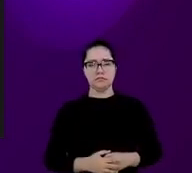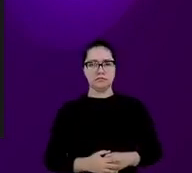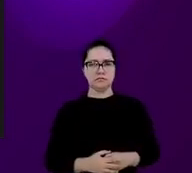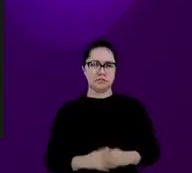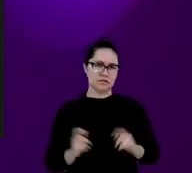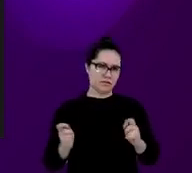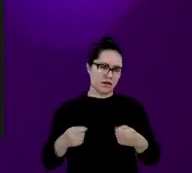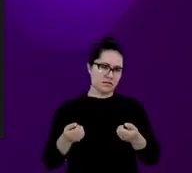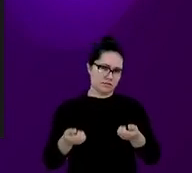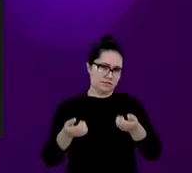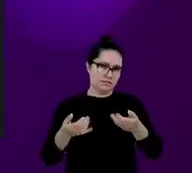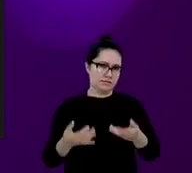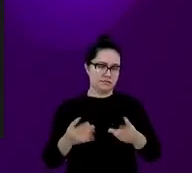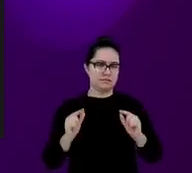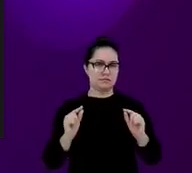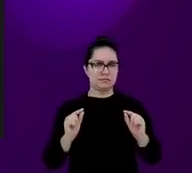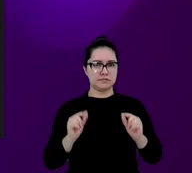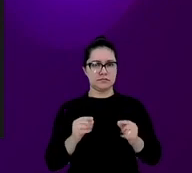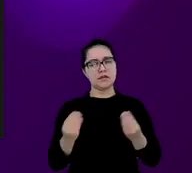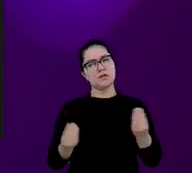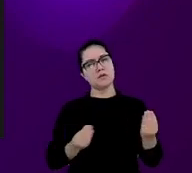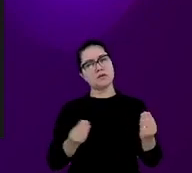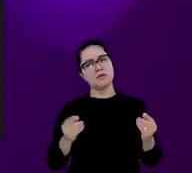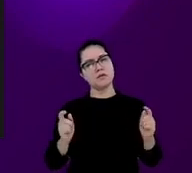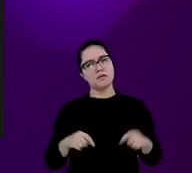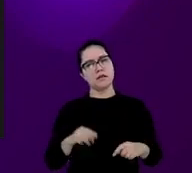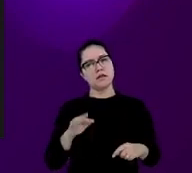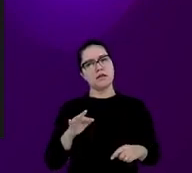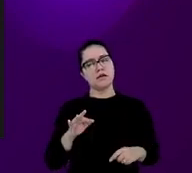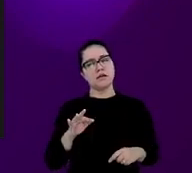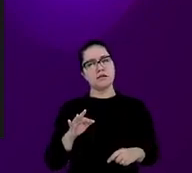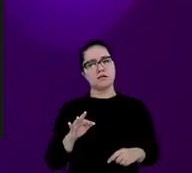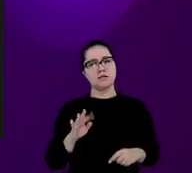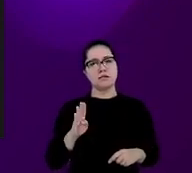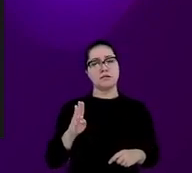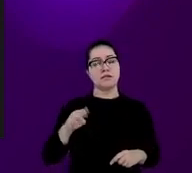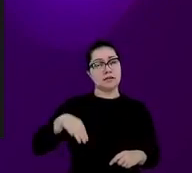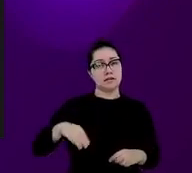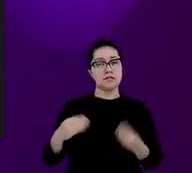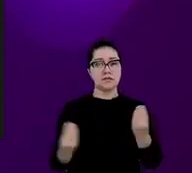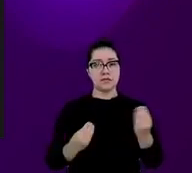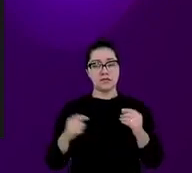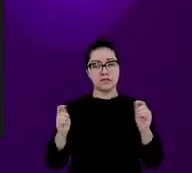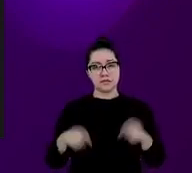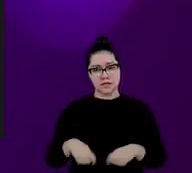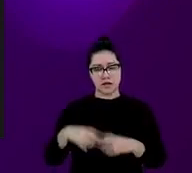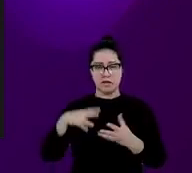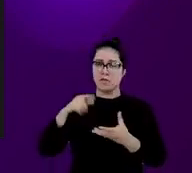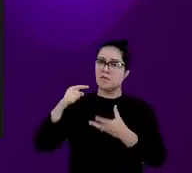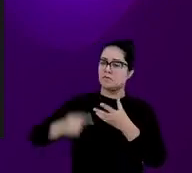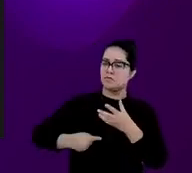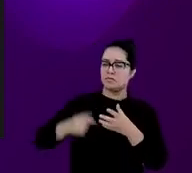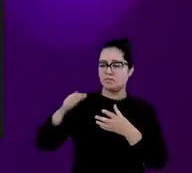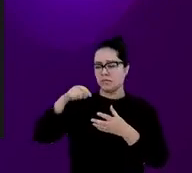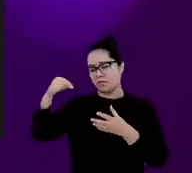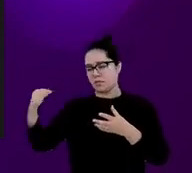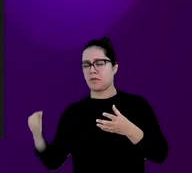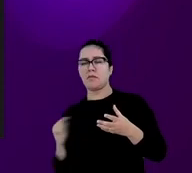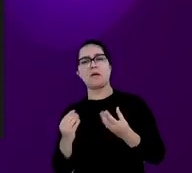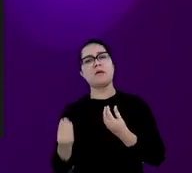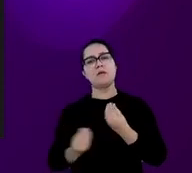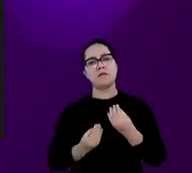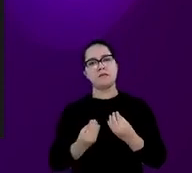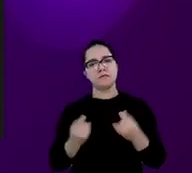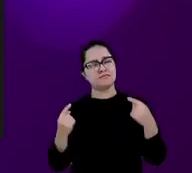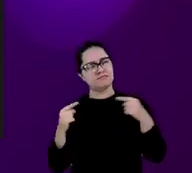how photobiomodulation works around the world? I mean, you work at many years in the United States, you